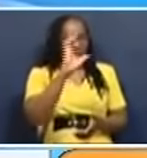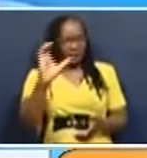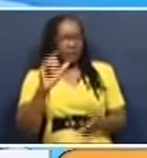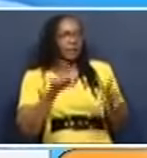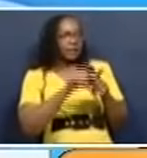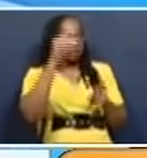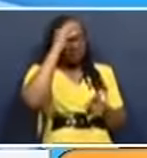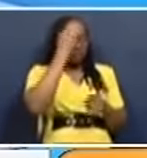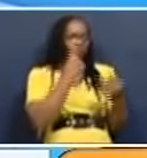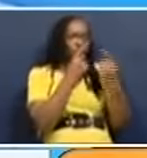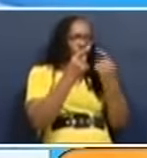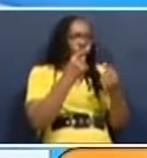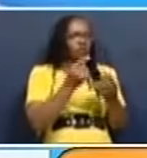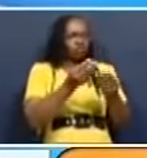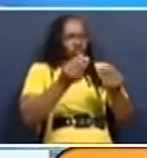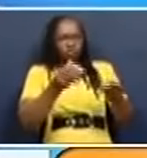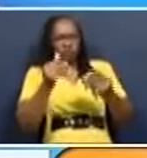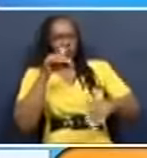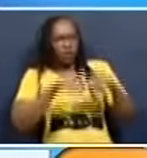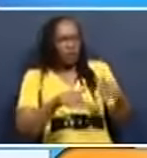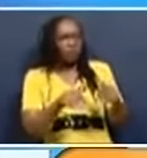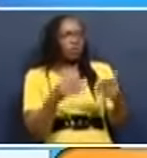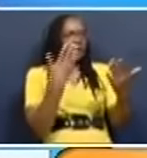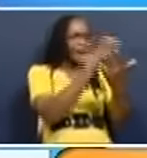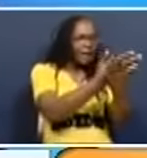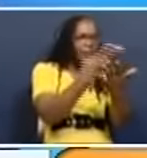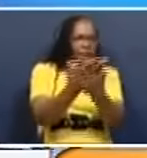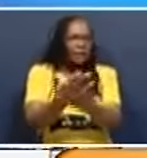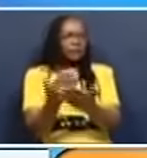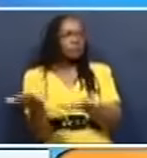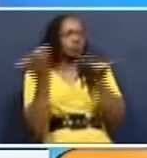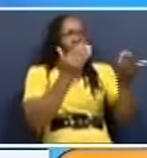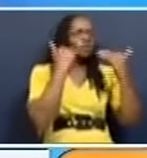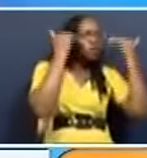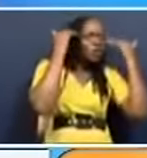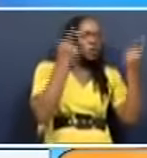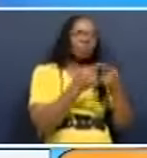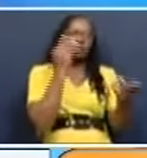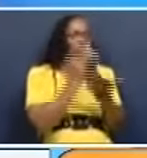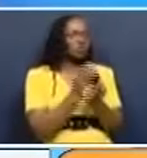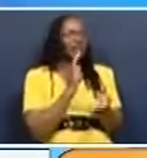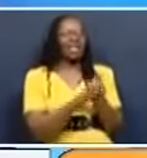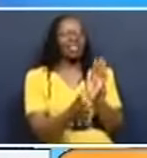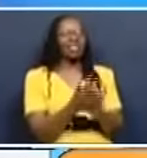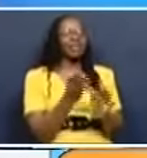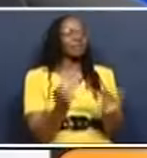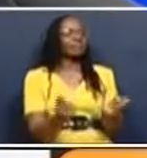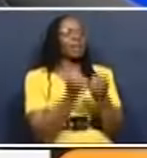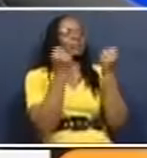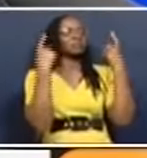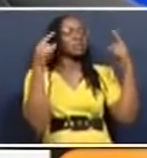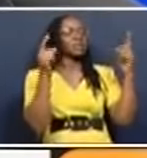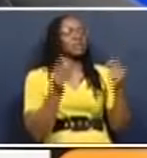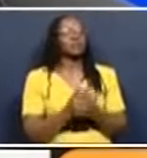about corruption, fighting corruption, prosecution, arrest and prosecution, nothing really much has come out of that? Well, I